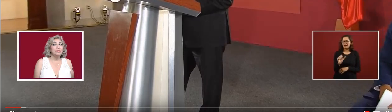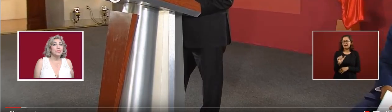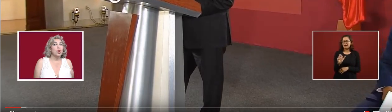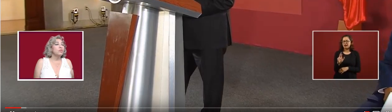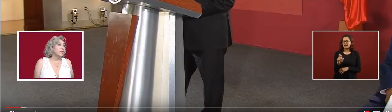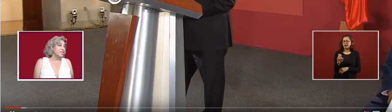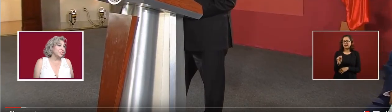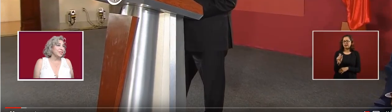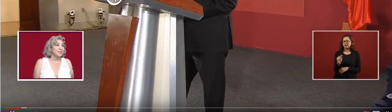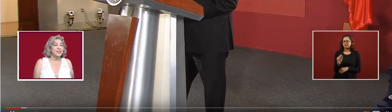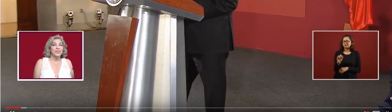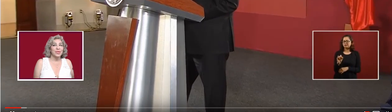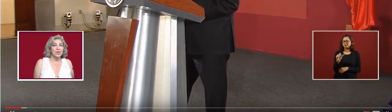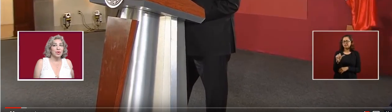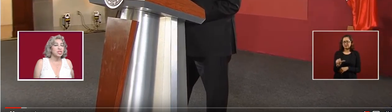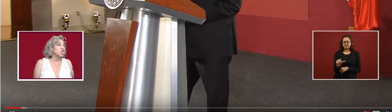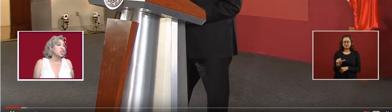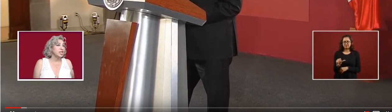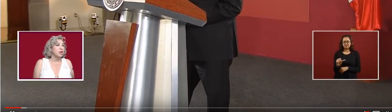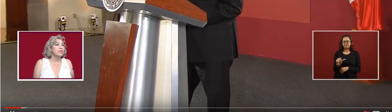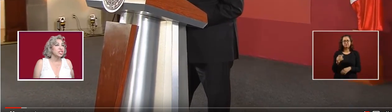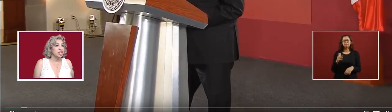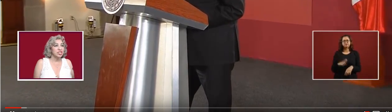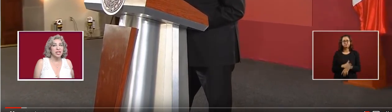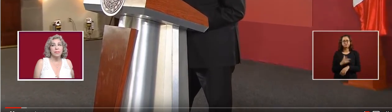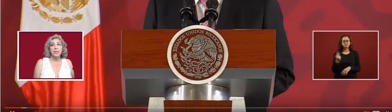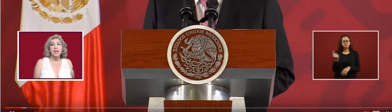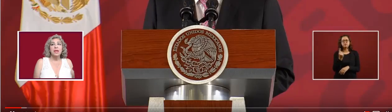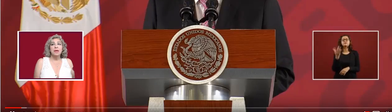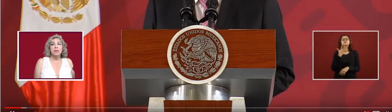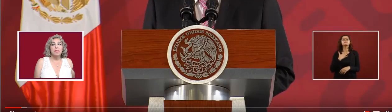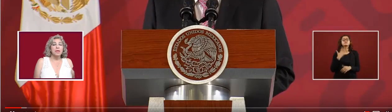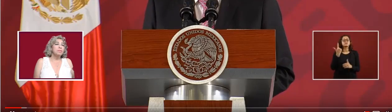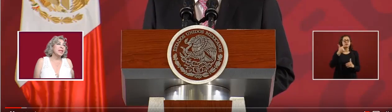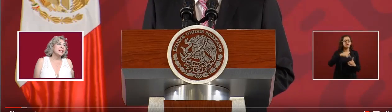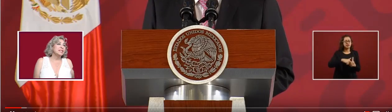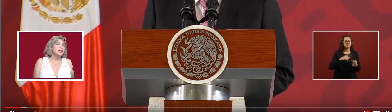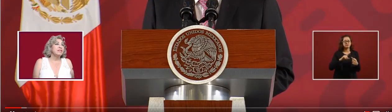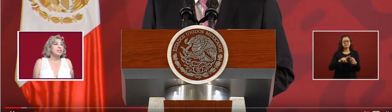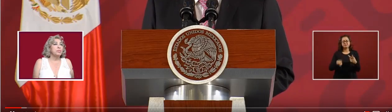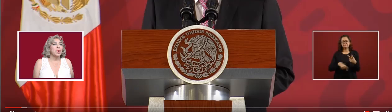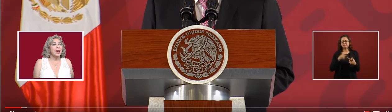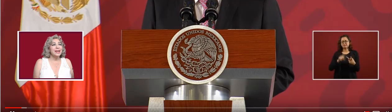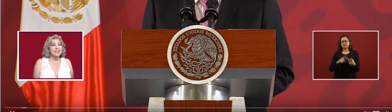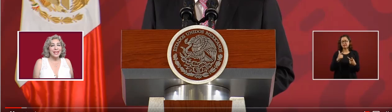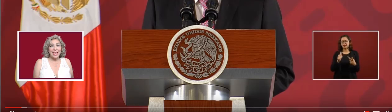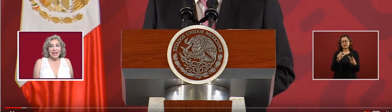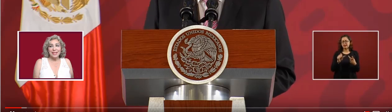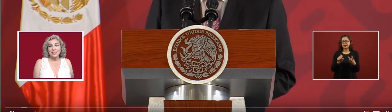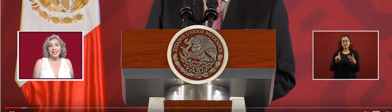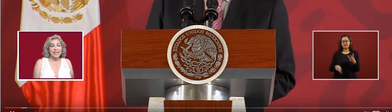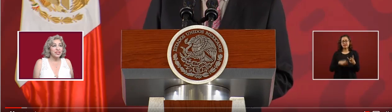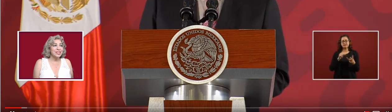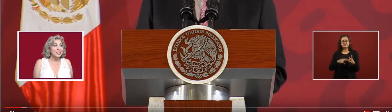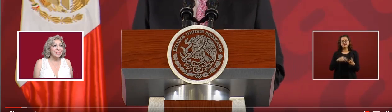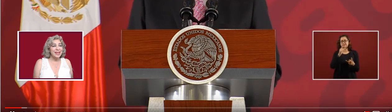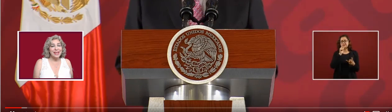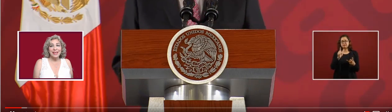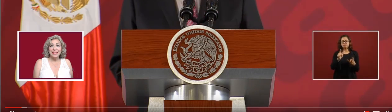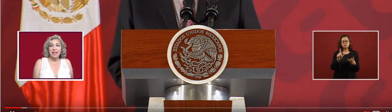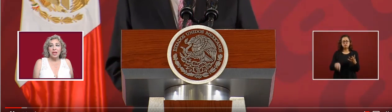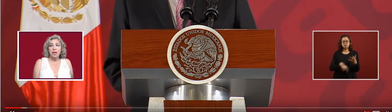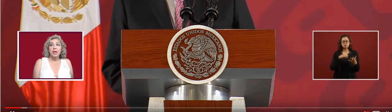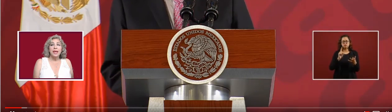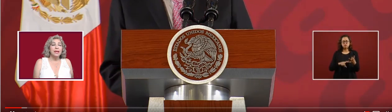overages or charging overcharging because if the price the gas electricity